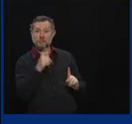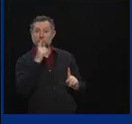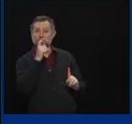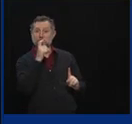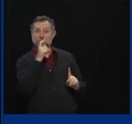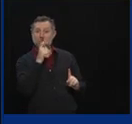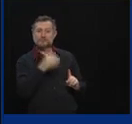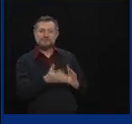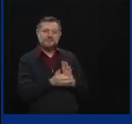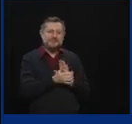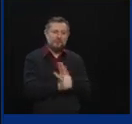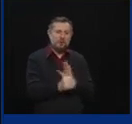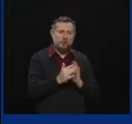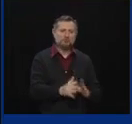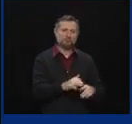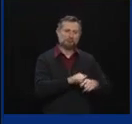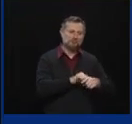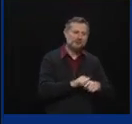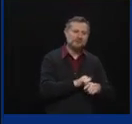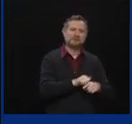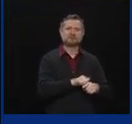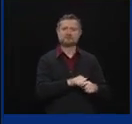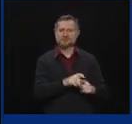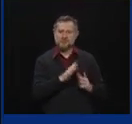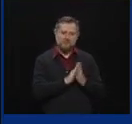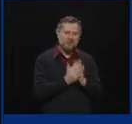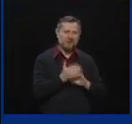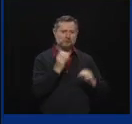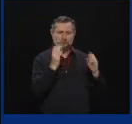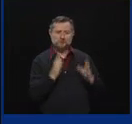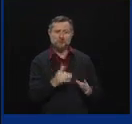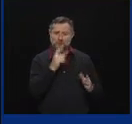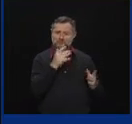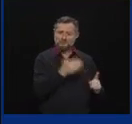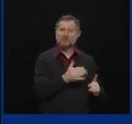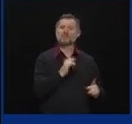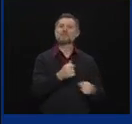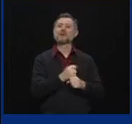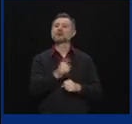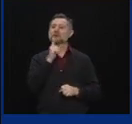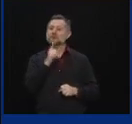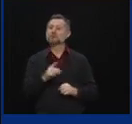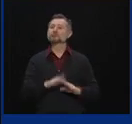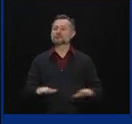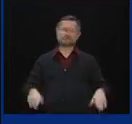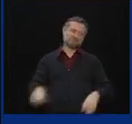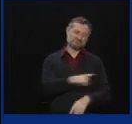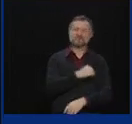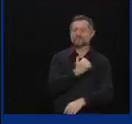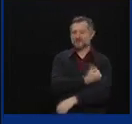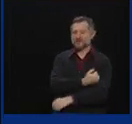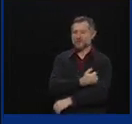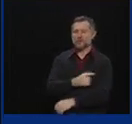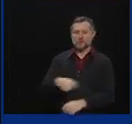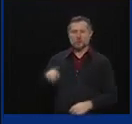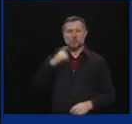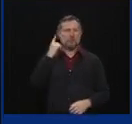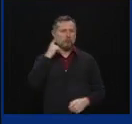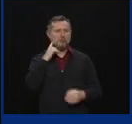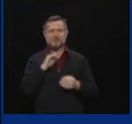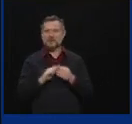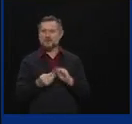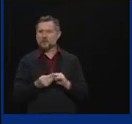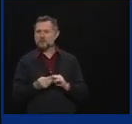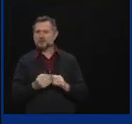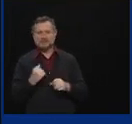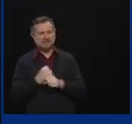experts who are trained to do it. We need to make sure that our children are vaccinated. You've heard the statistics that the majority of those